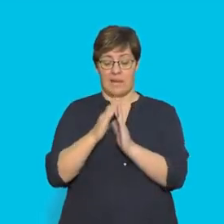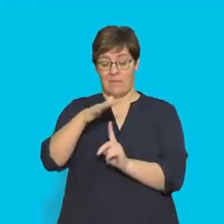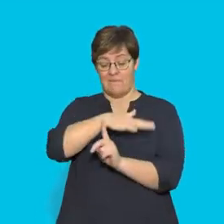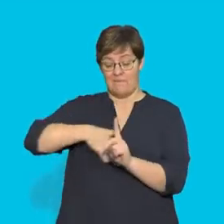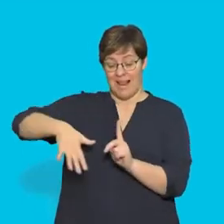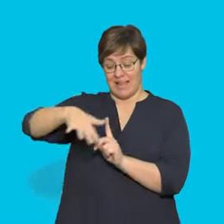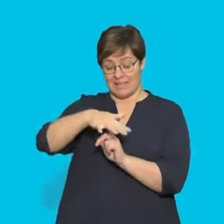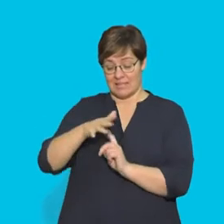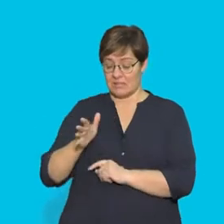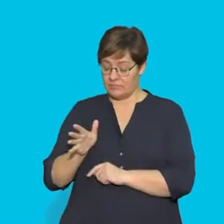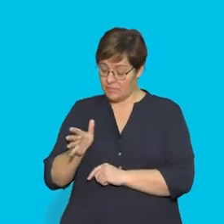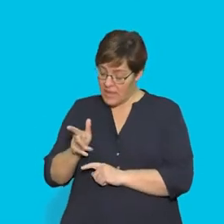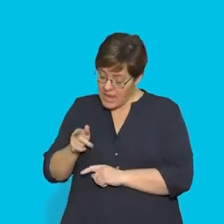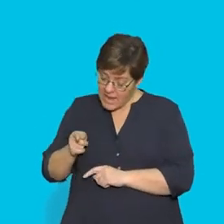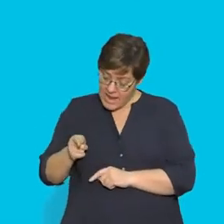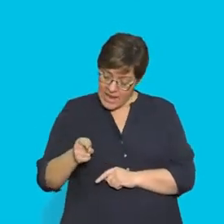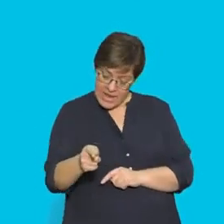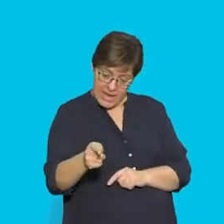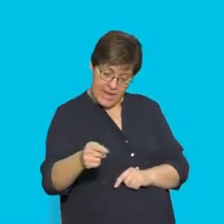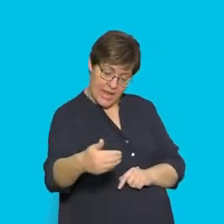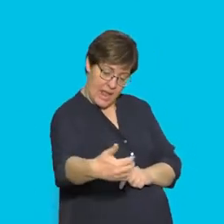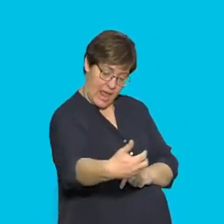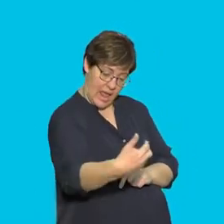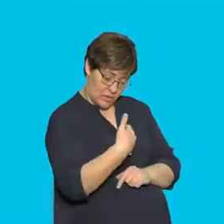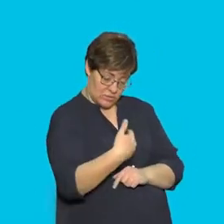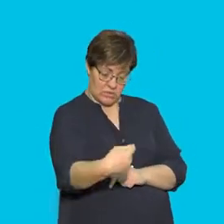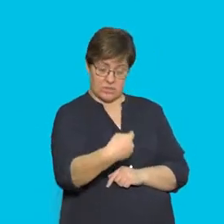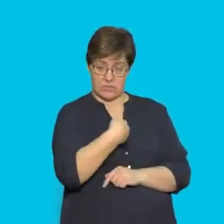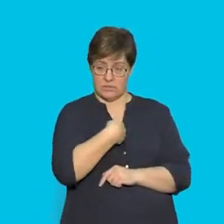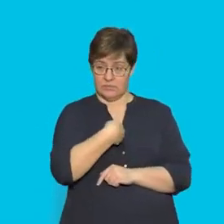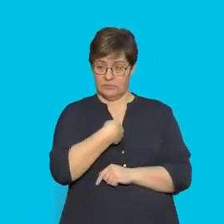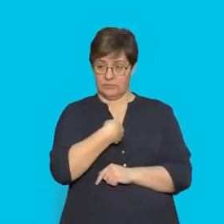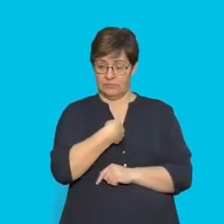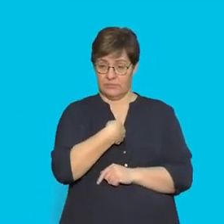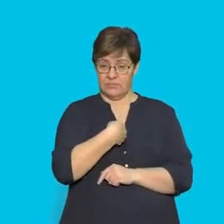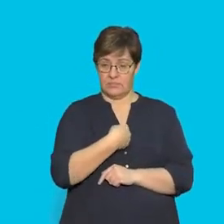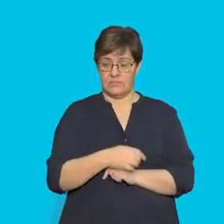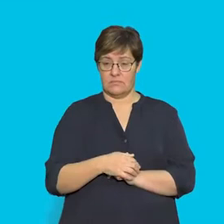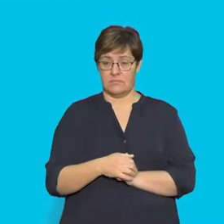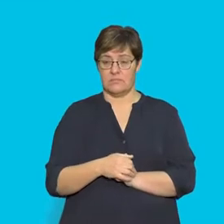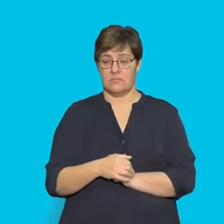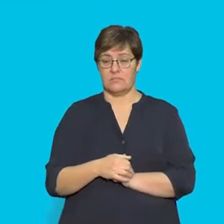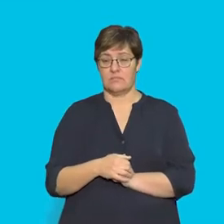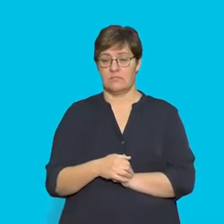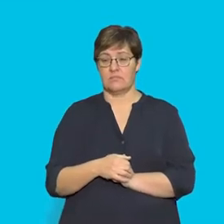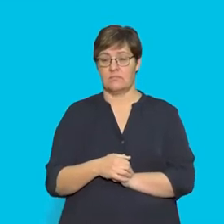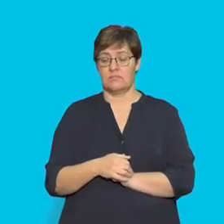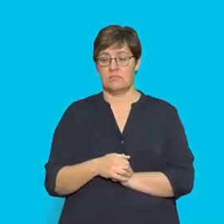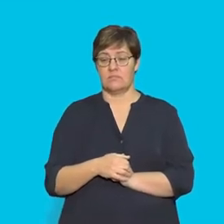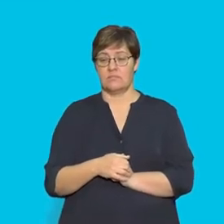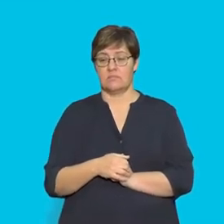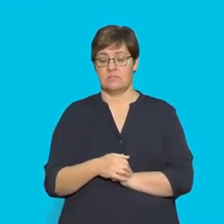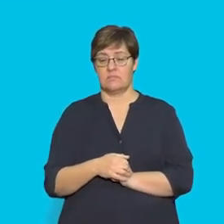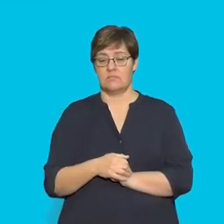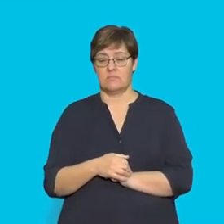lines, are going into the board on this side, and they'd be coming out on this side. Now, as